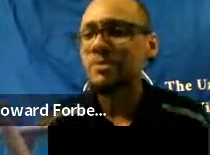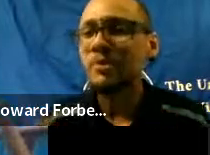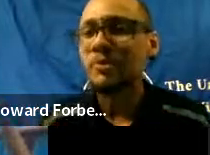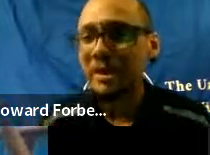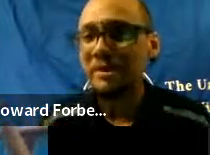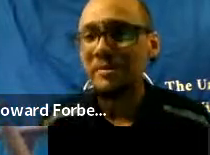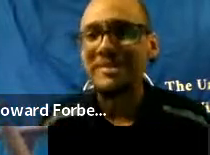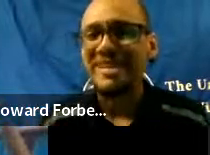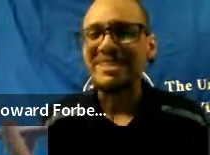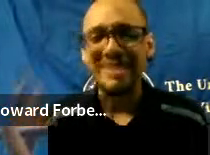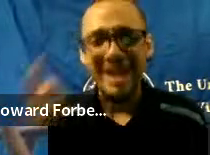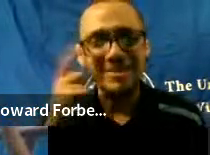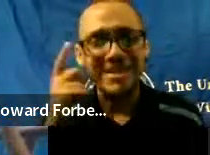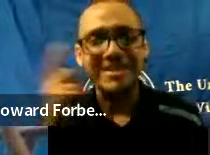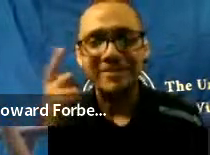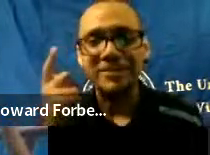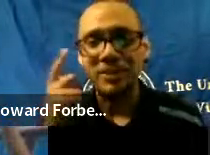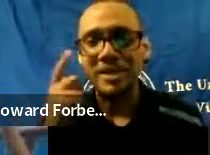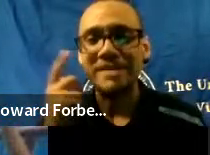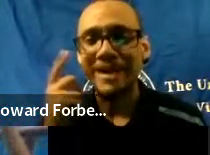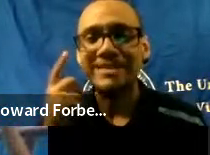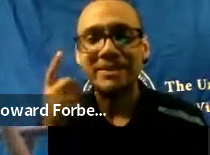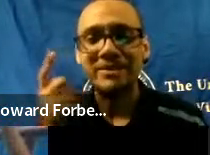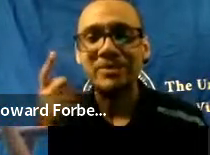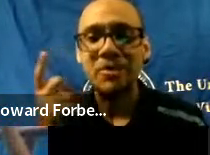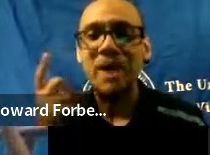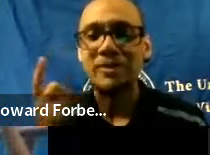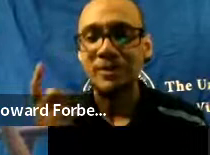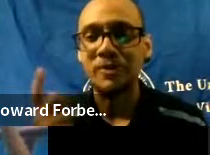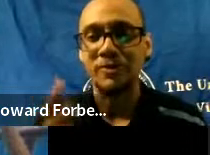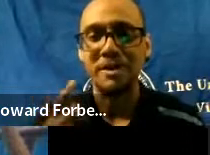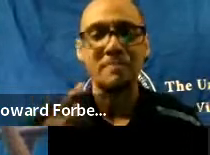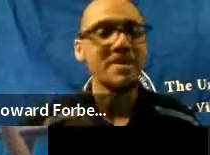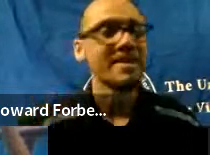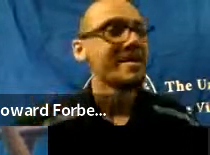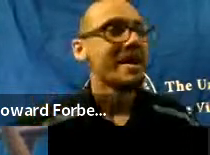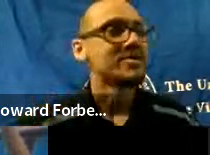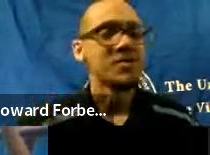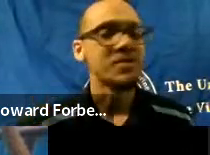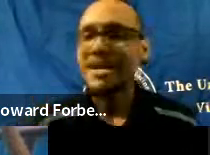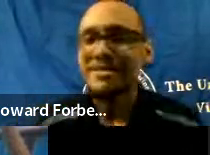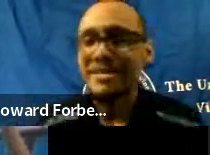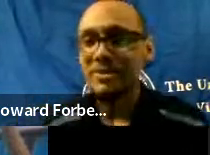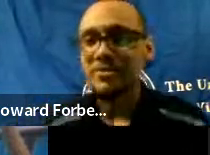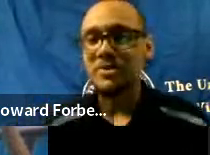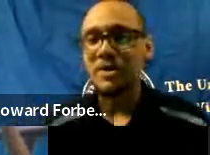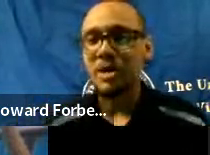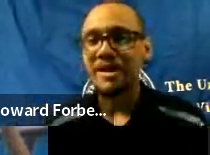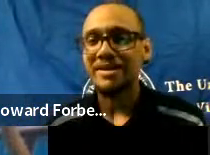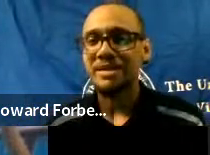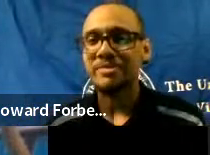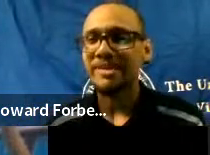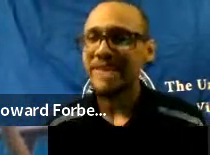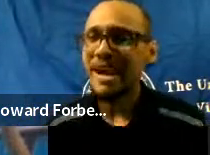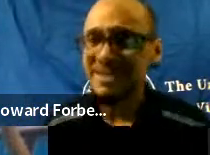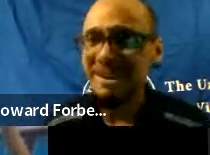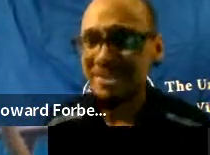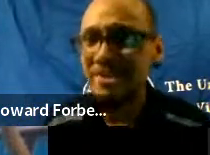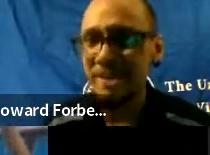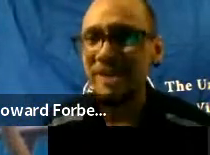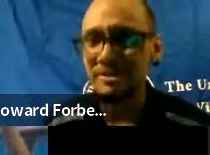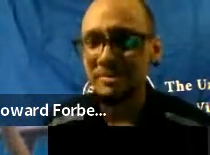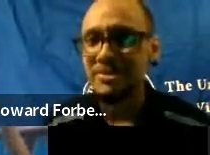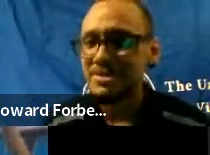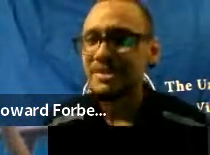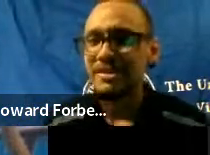not super rare, but you need to have a trained eye to know how to look for them. And so the next day, the students would come back and they'd be like, yeah, I